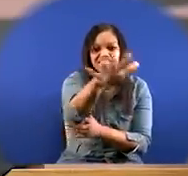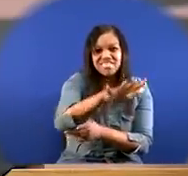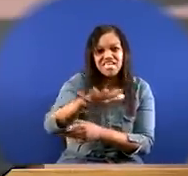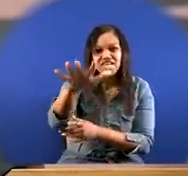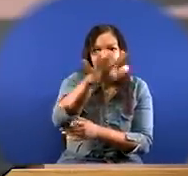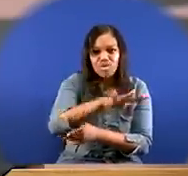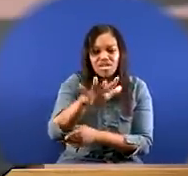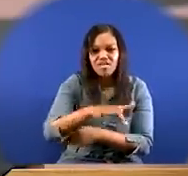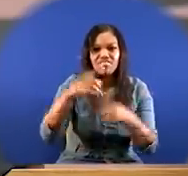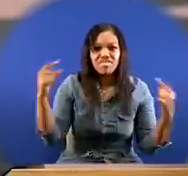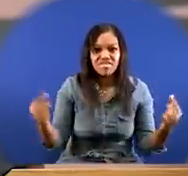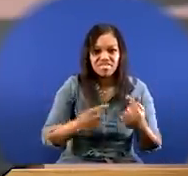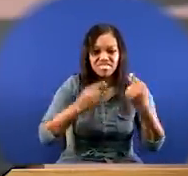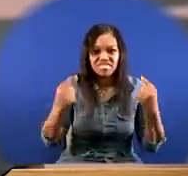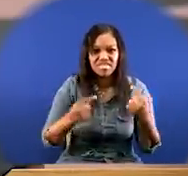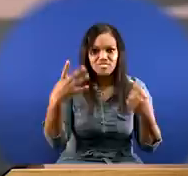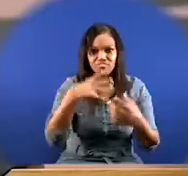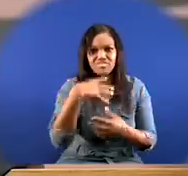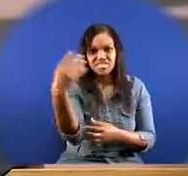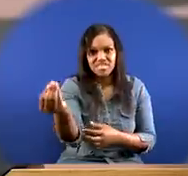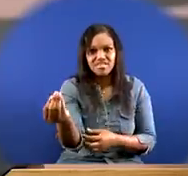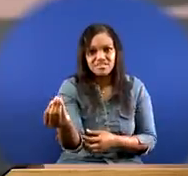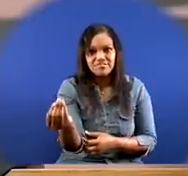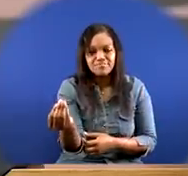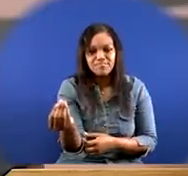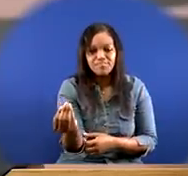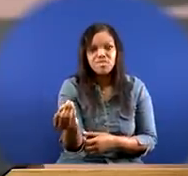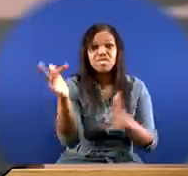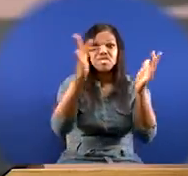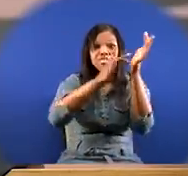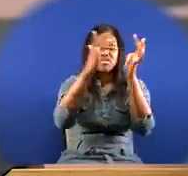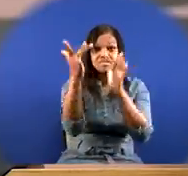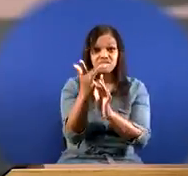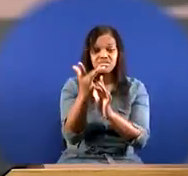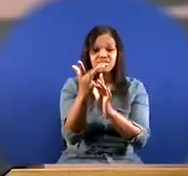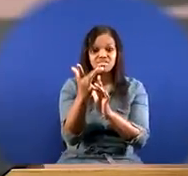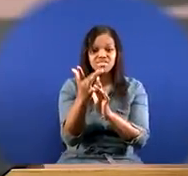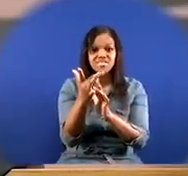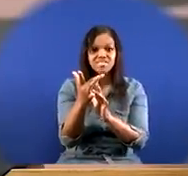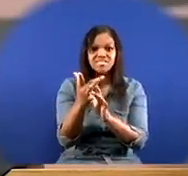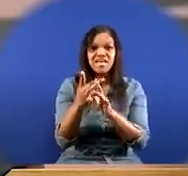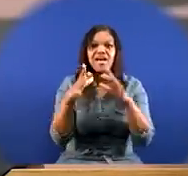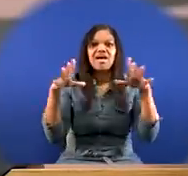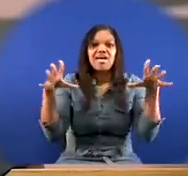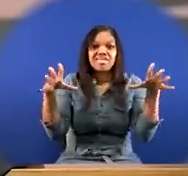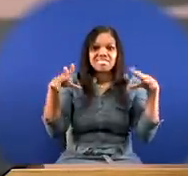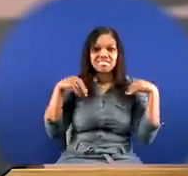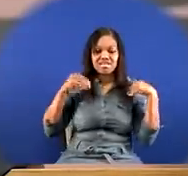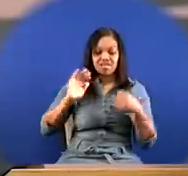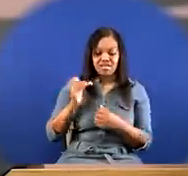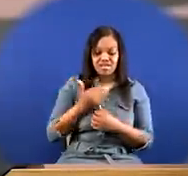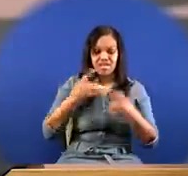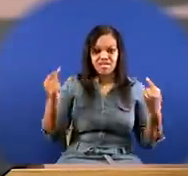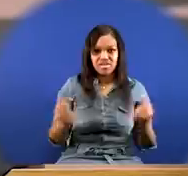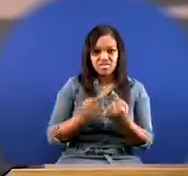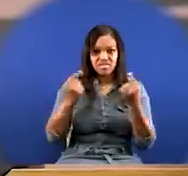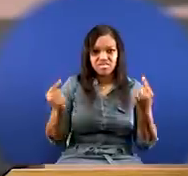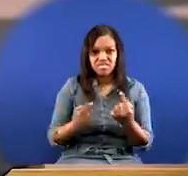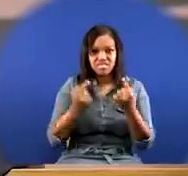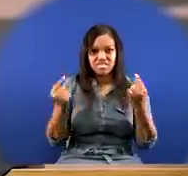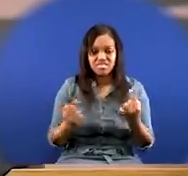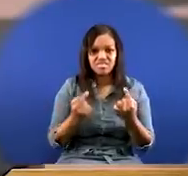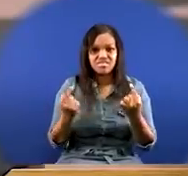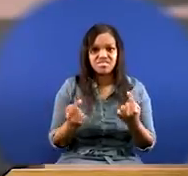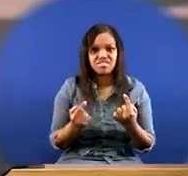sin was taken away. Jesus took our sins as our